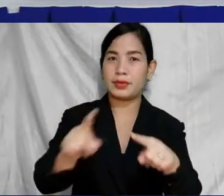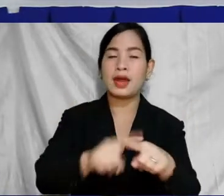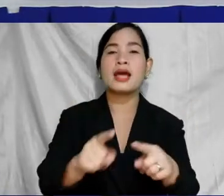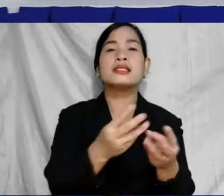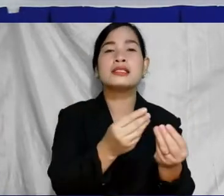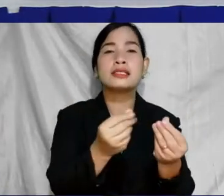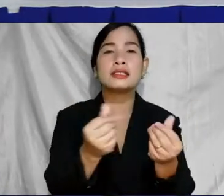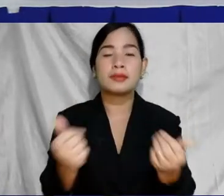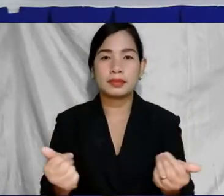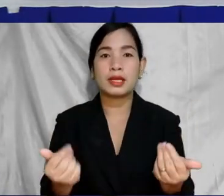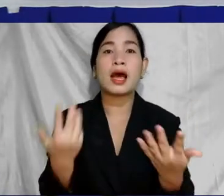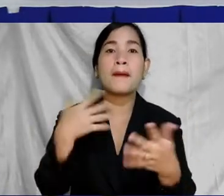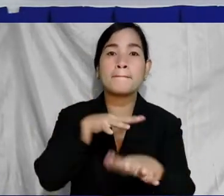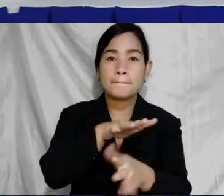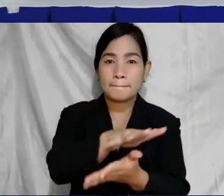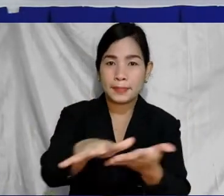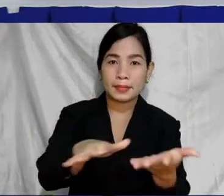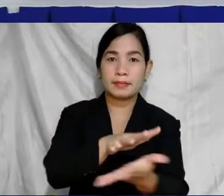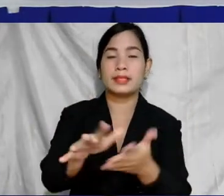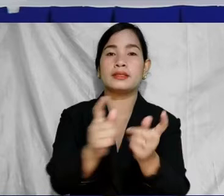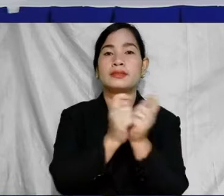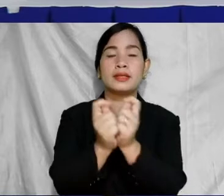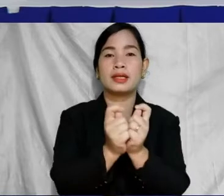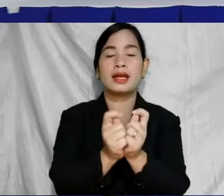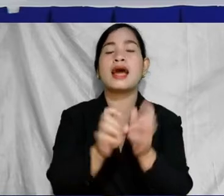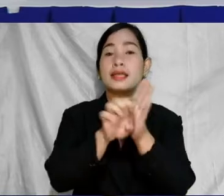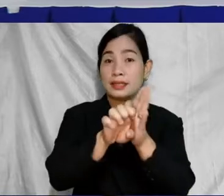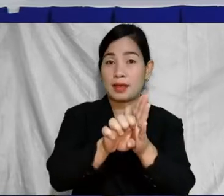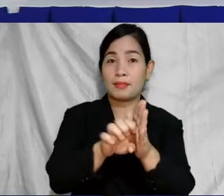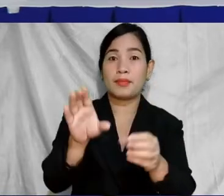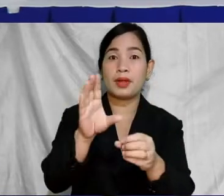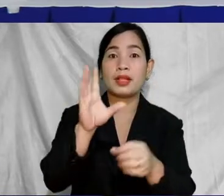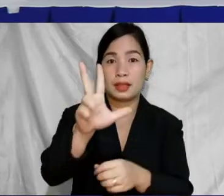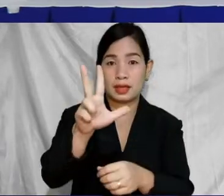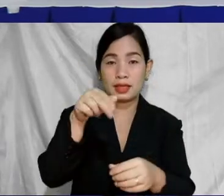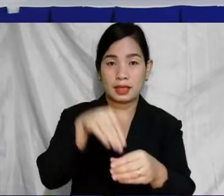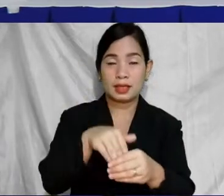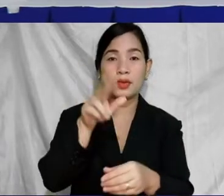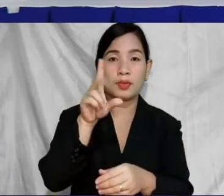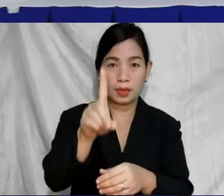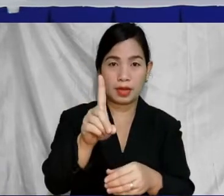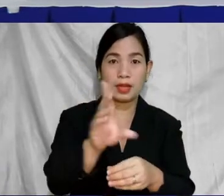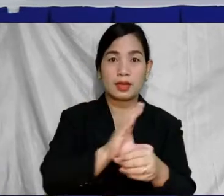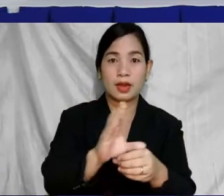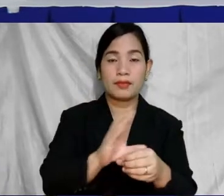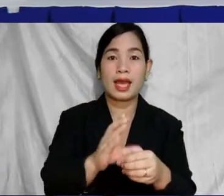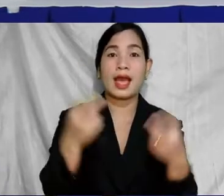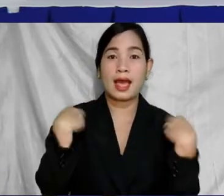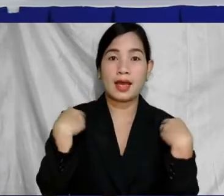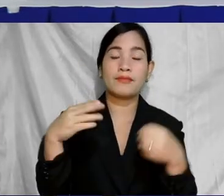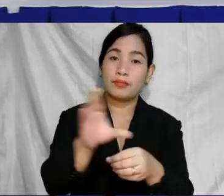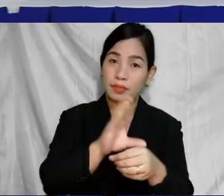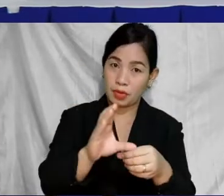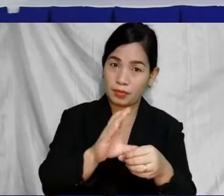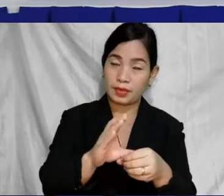substances that are mixed together. Just like the 3-in-1 coffee, which is made up of coffee, sugar,